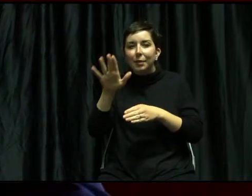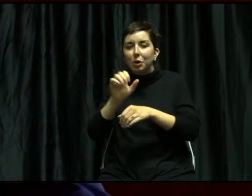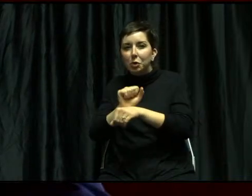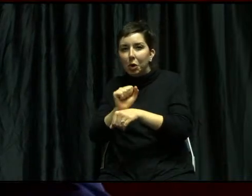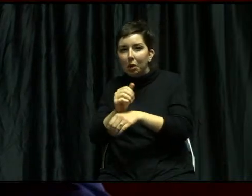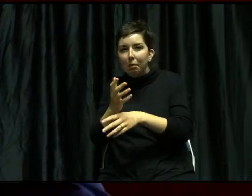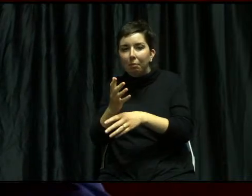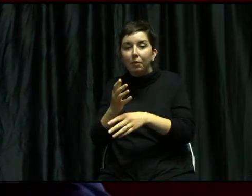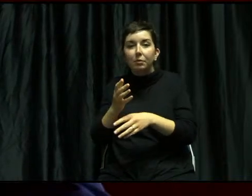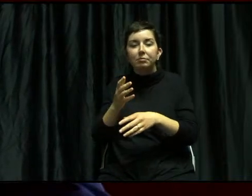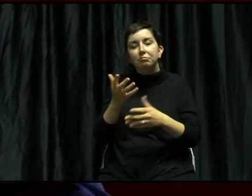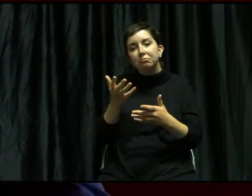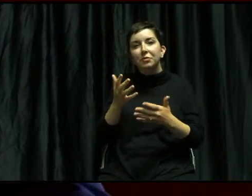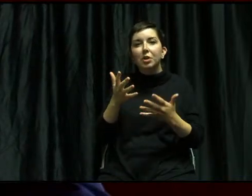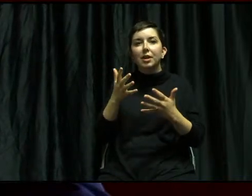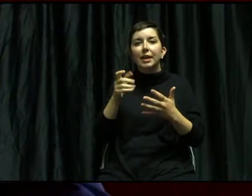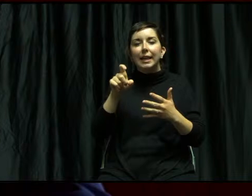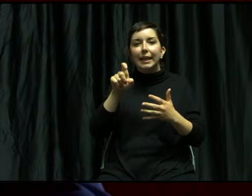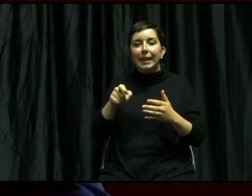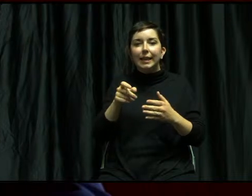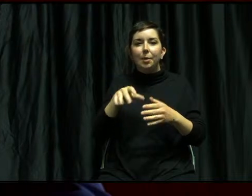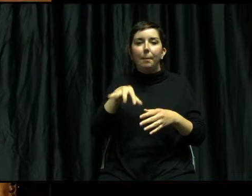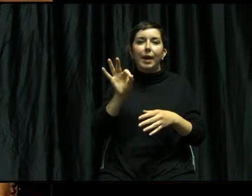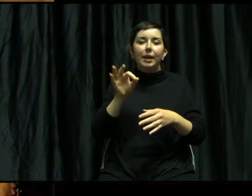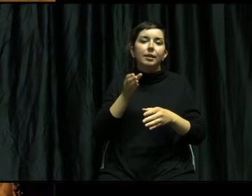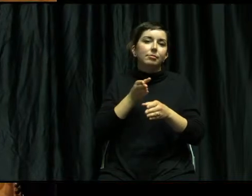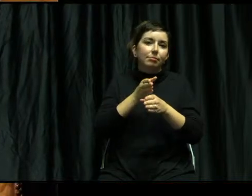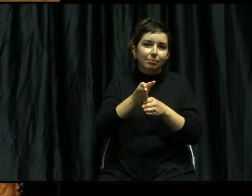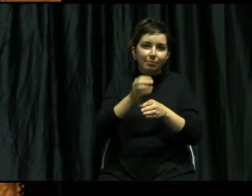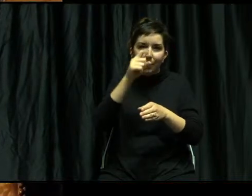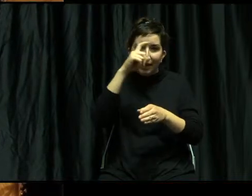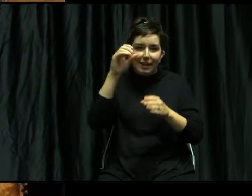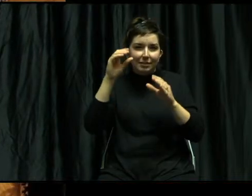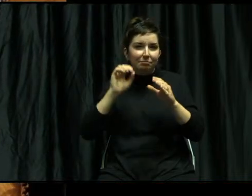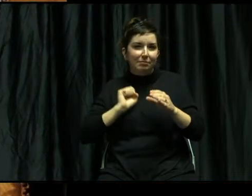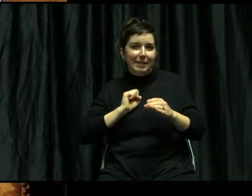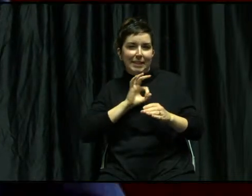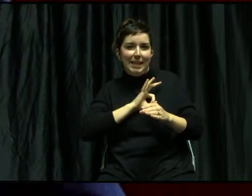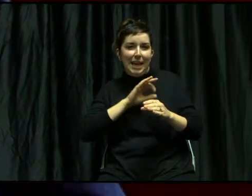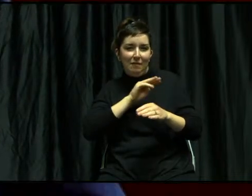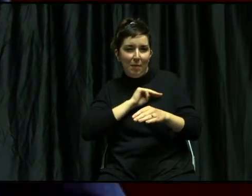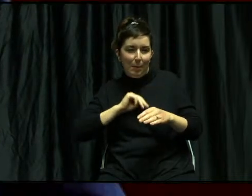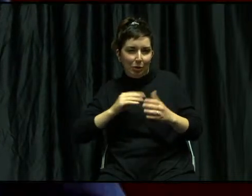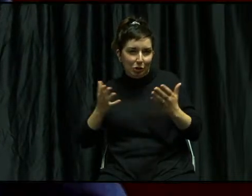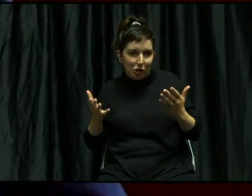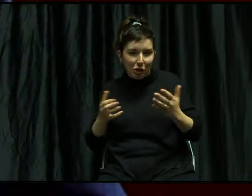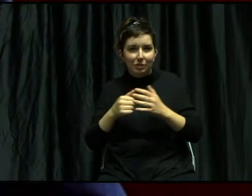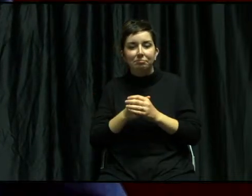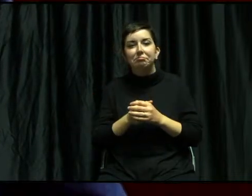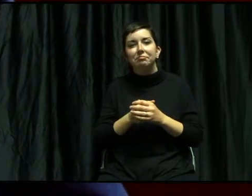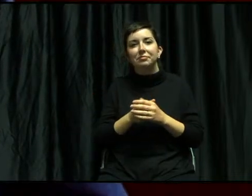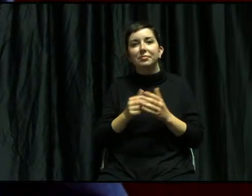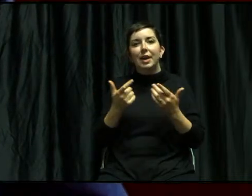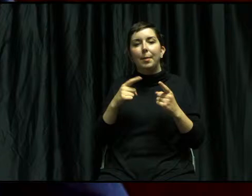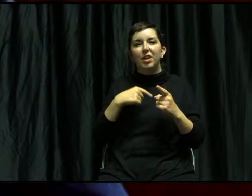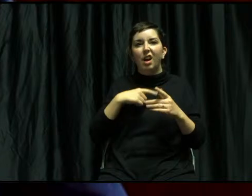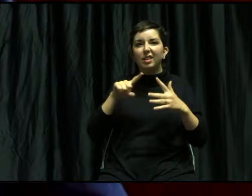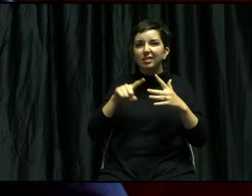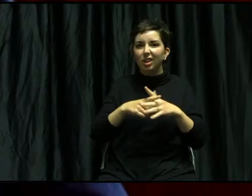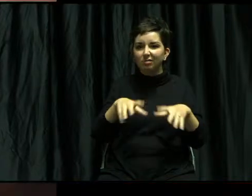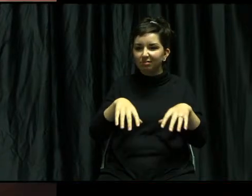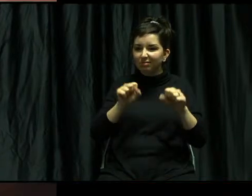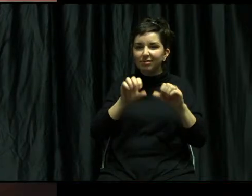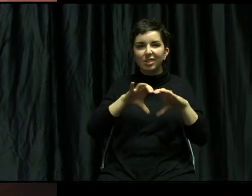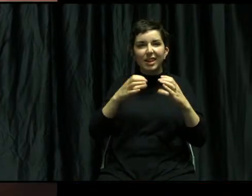they select a major based upon the faculty members. Along the way, I would take classes in economics, and those were my favorite